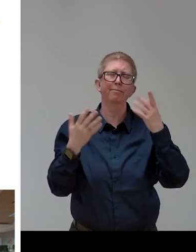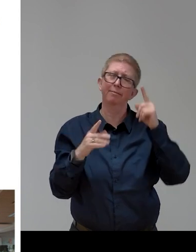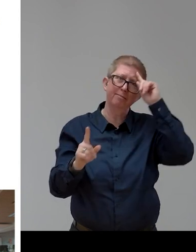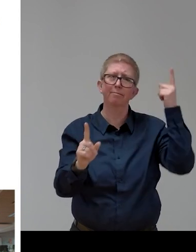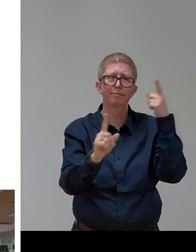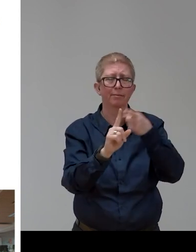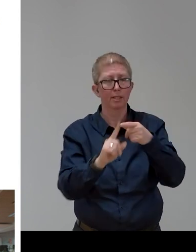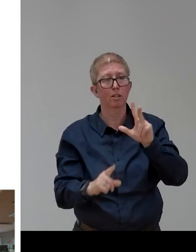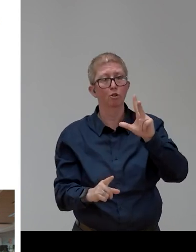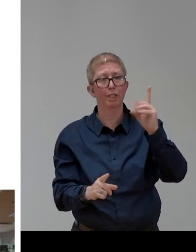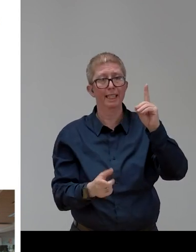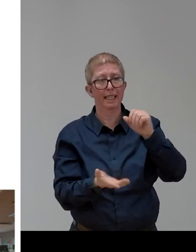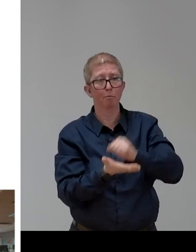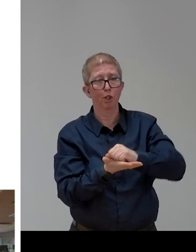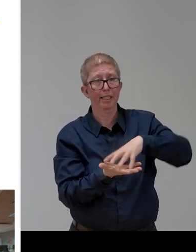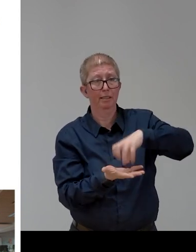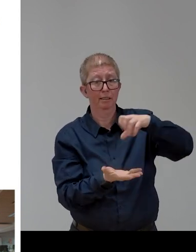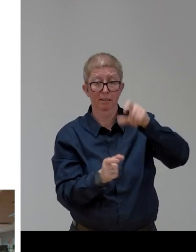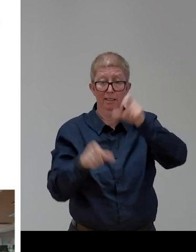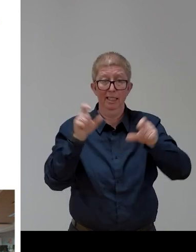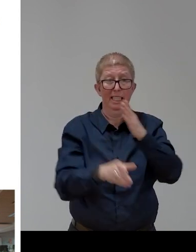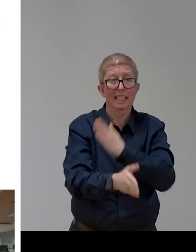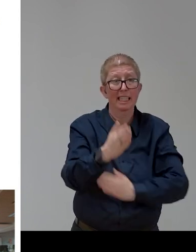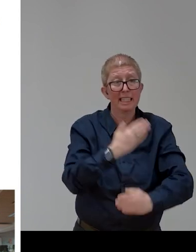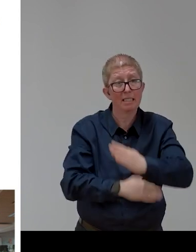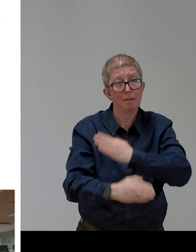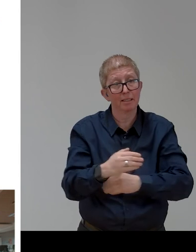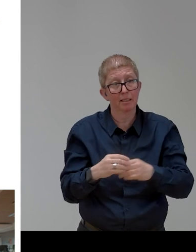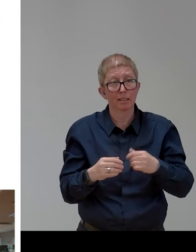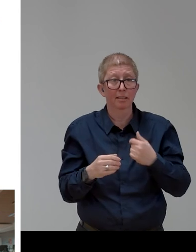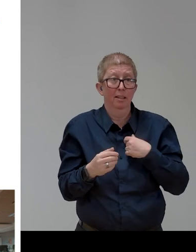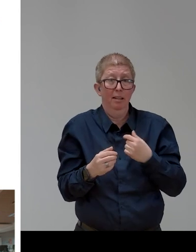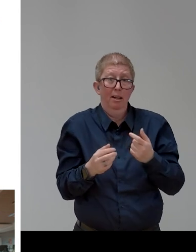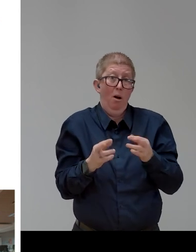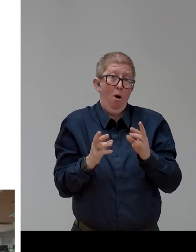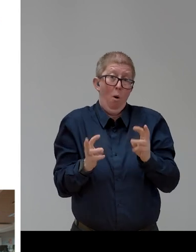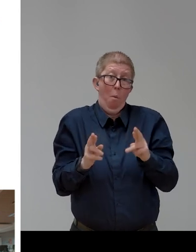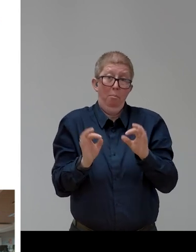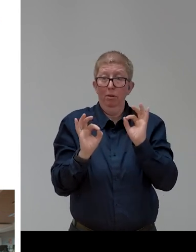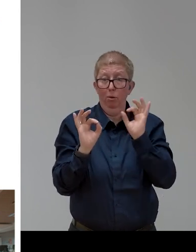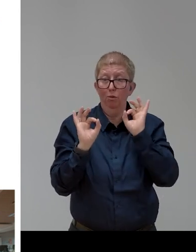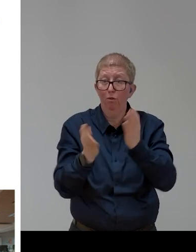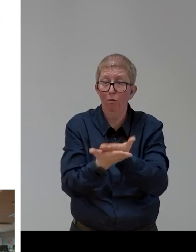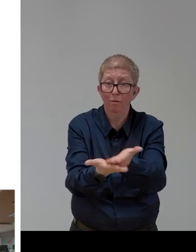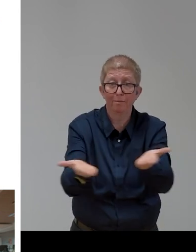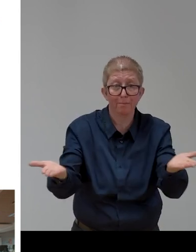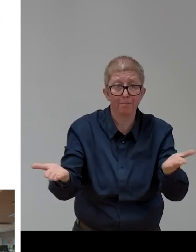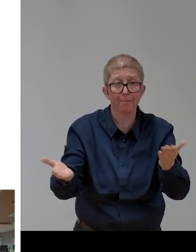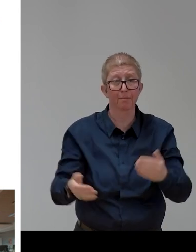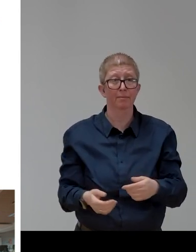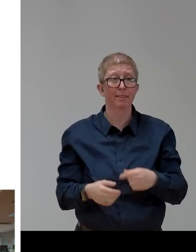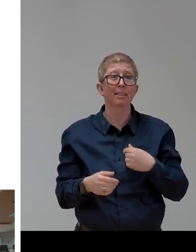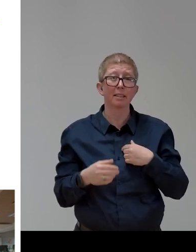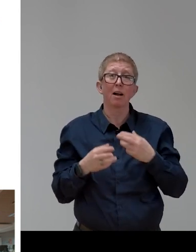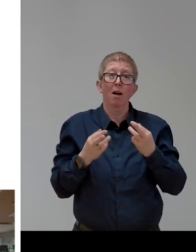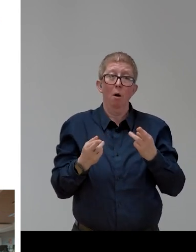be people with disability, who thanks to this adaptation will be able to carry out their work activities